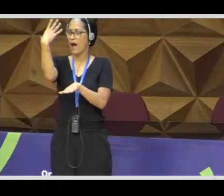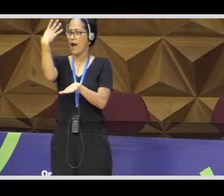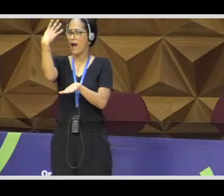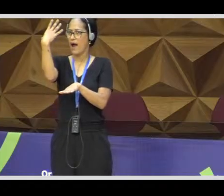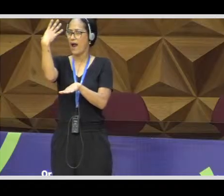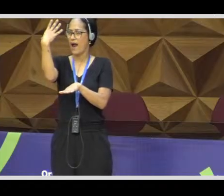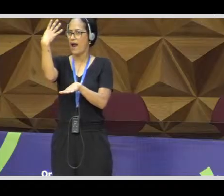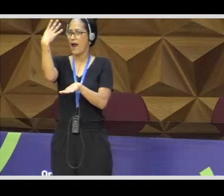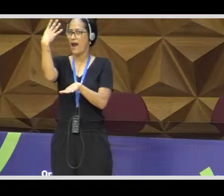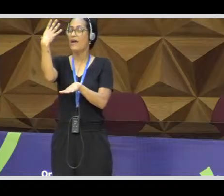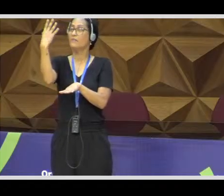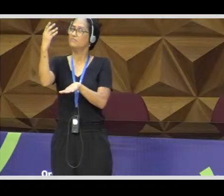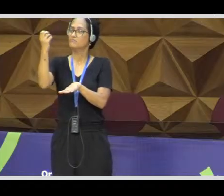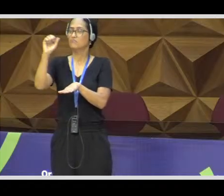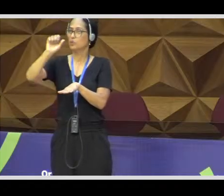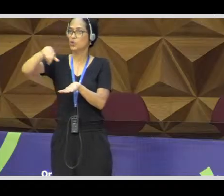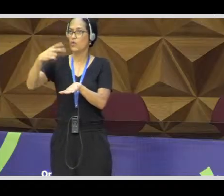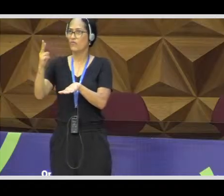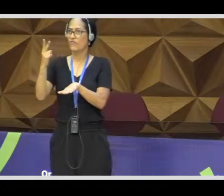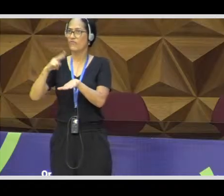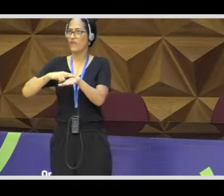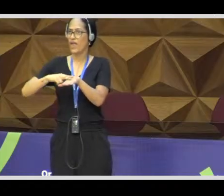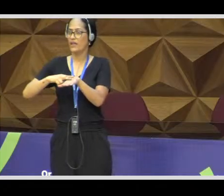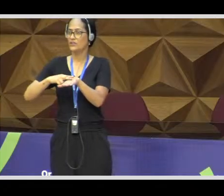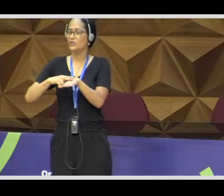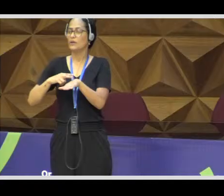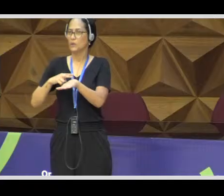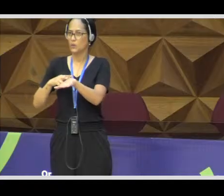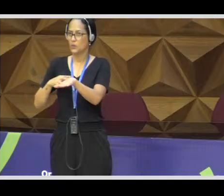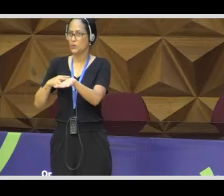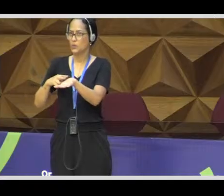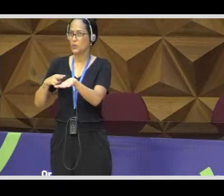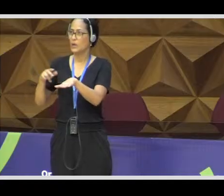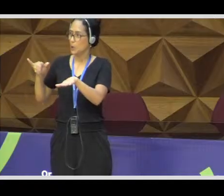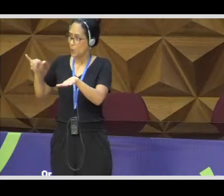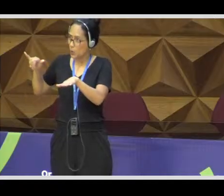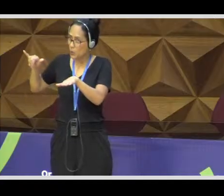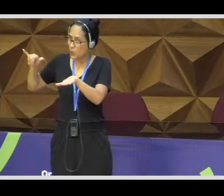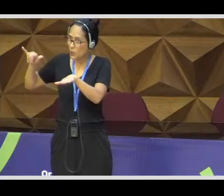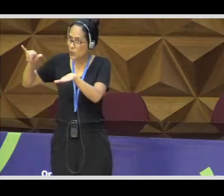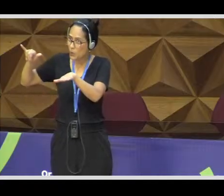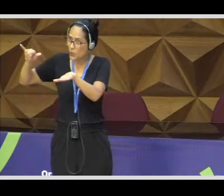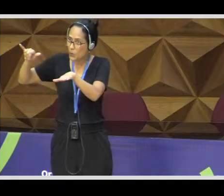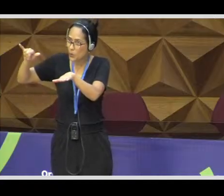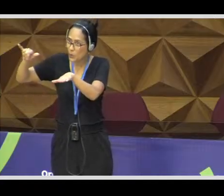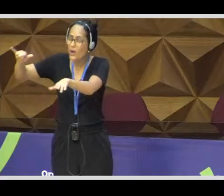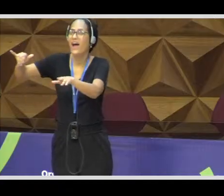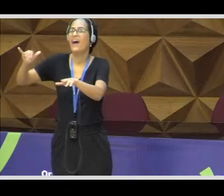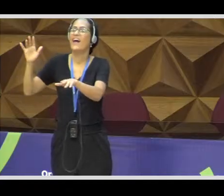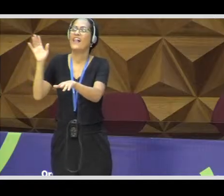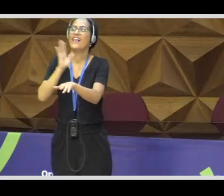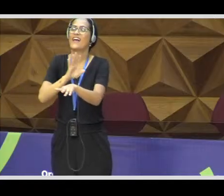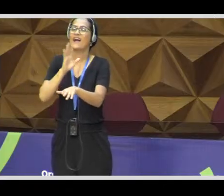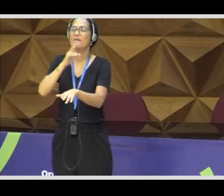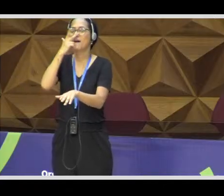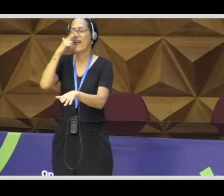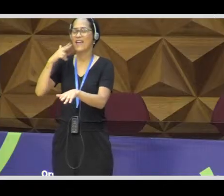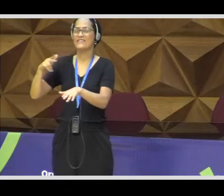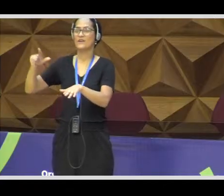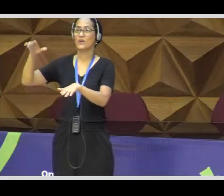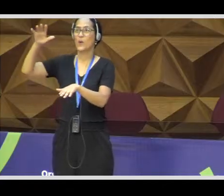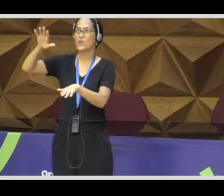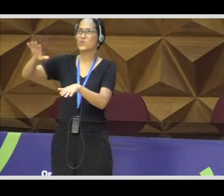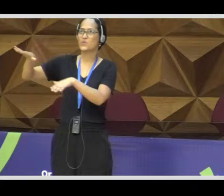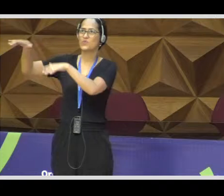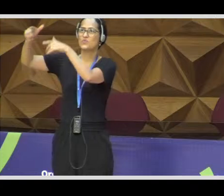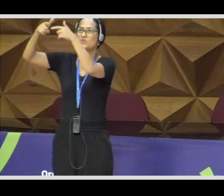then matched the spaceship acceleration, that felt fantastic. It felt like you were jumping into hyperspeed then. So the match then was really good. But even